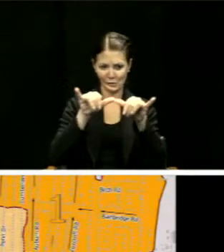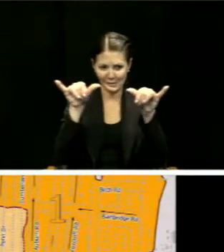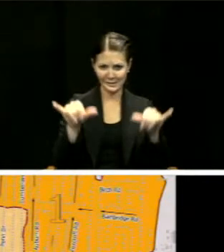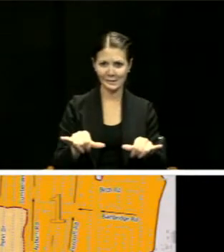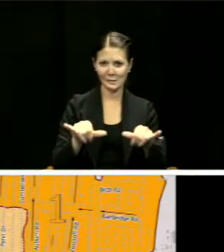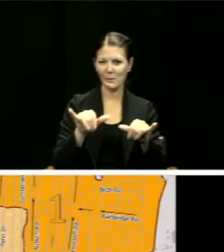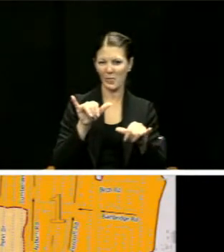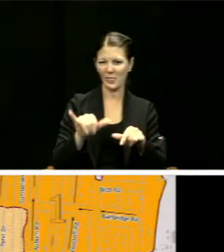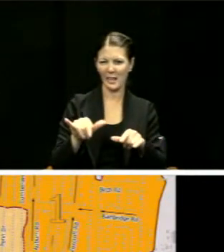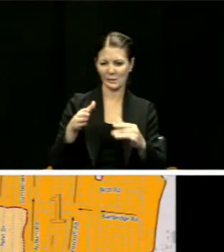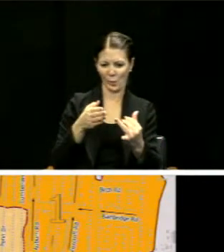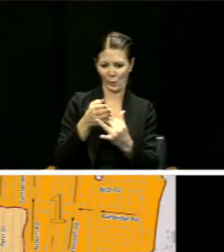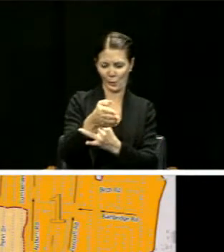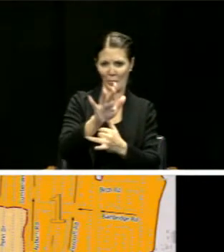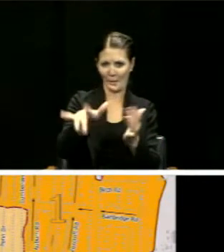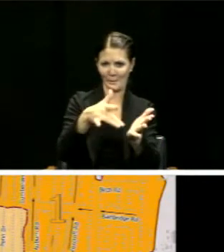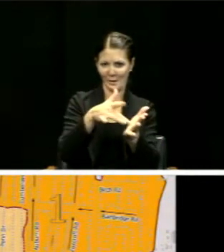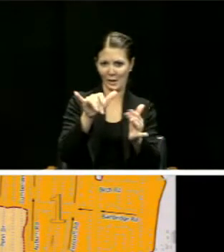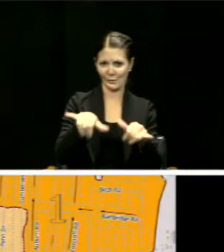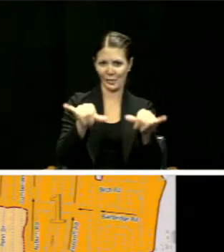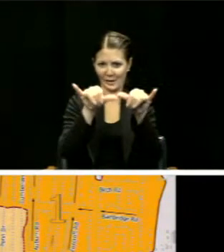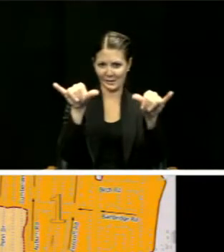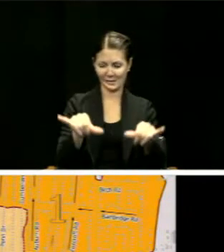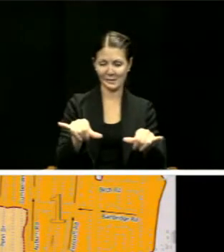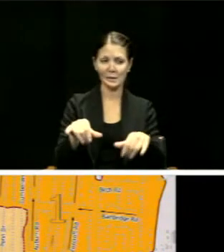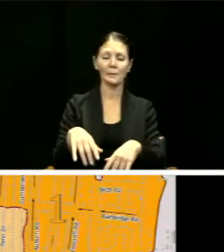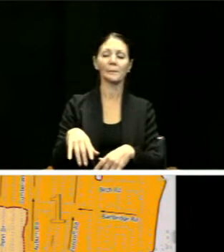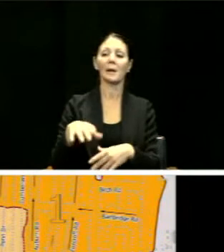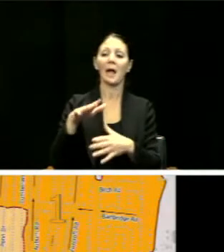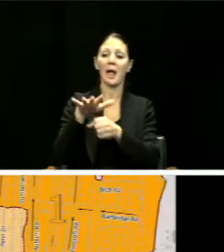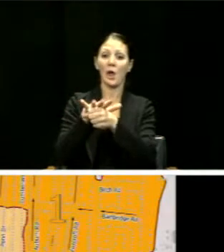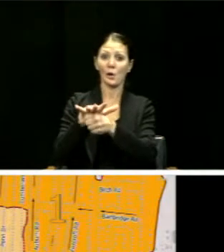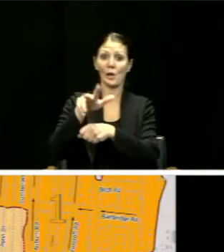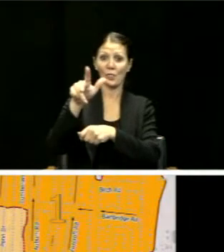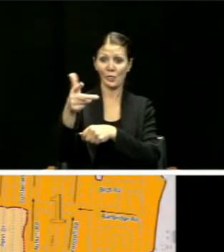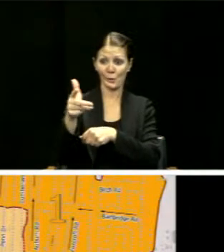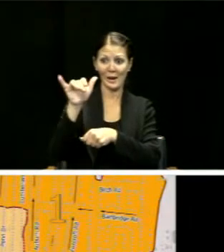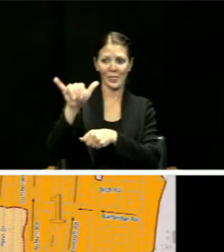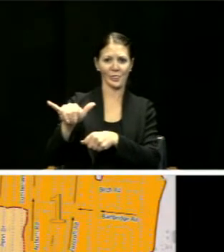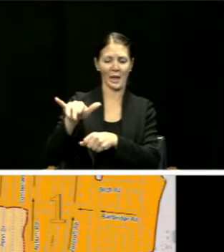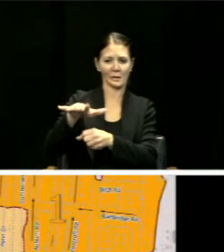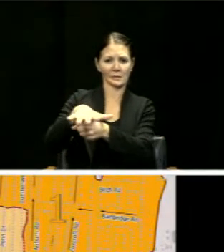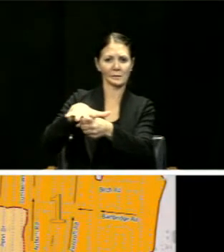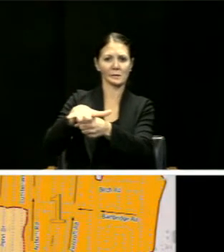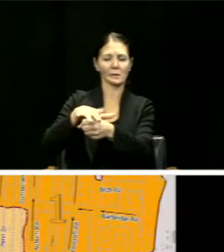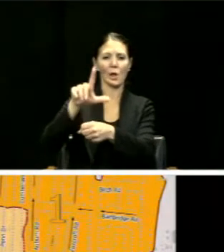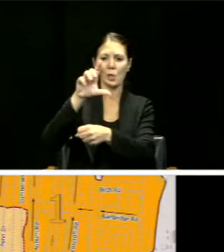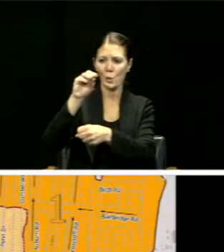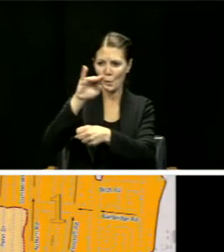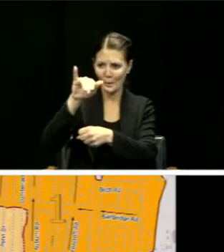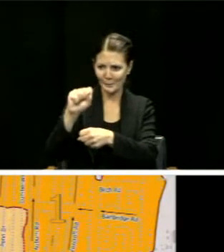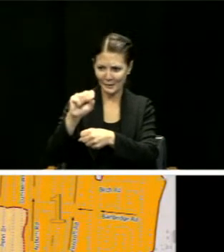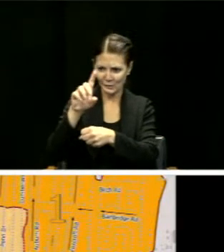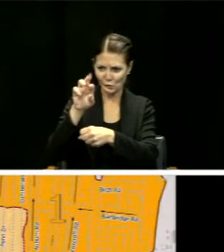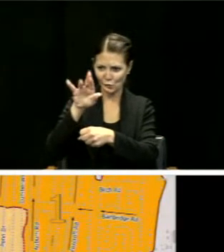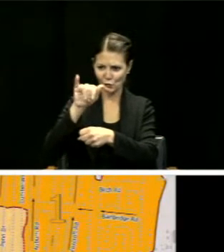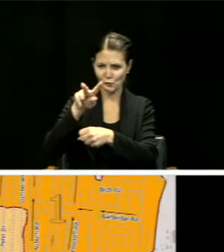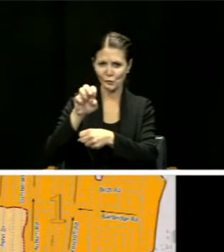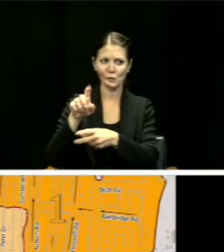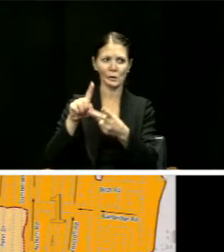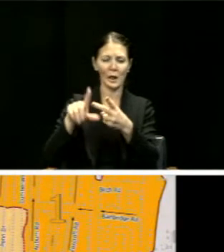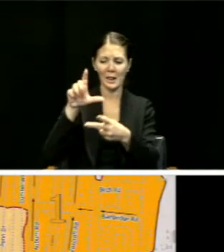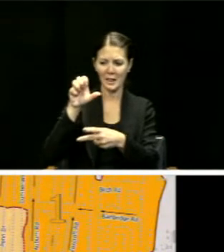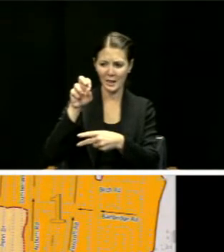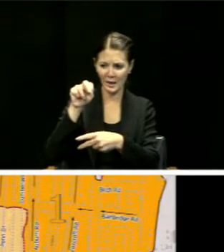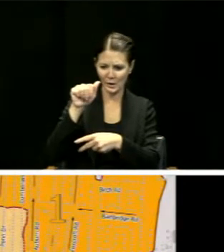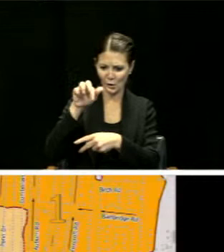that traverses the middle of that system. And then area 3 includes Loomis Drive, and then the Leonard